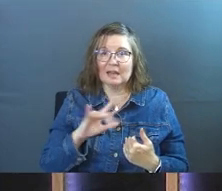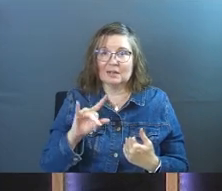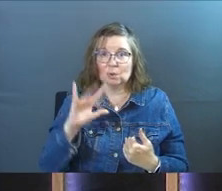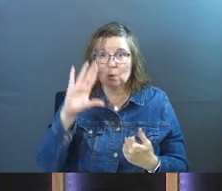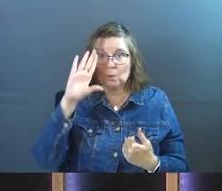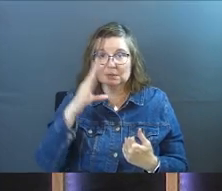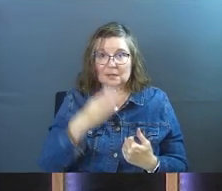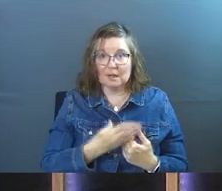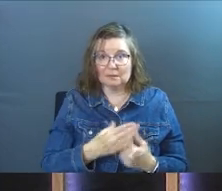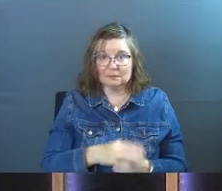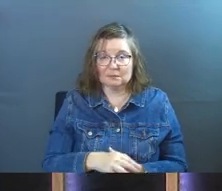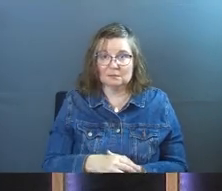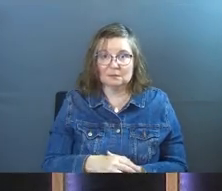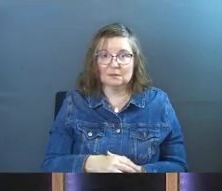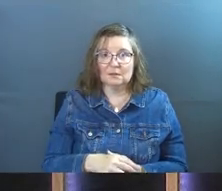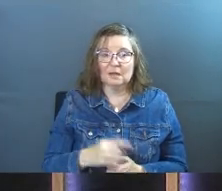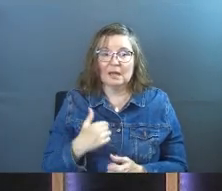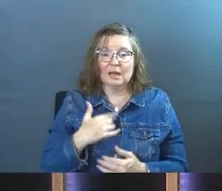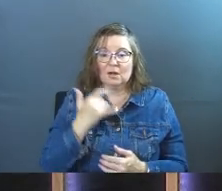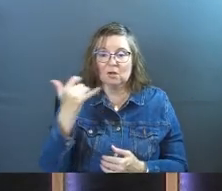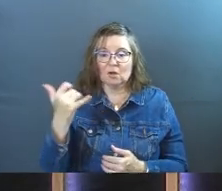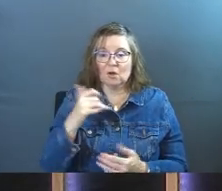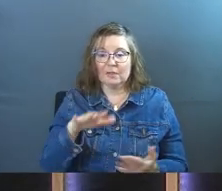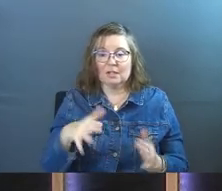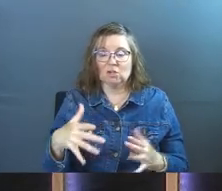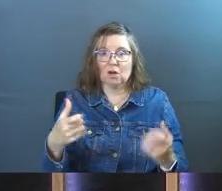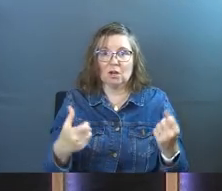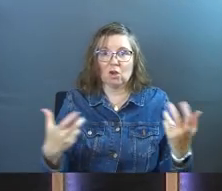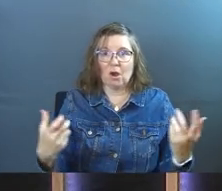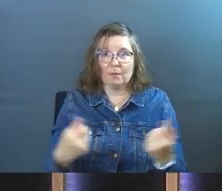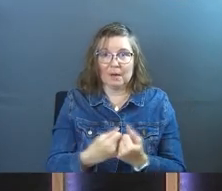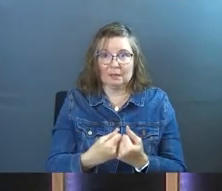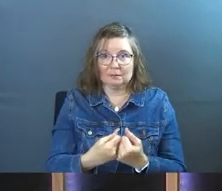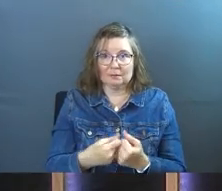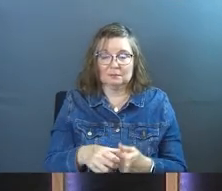18-year-old son, and I got the call that he had died in a car wreck."